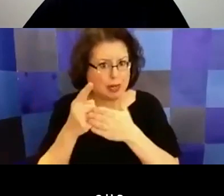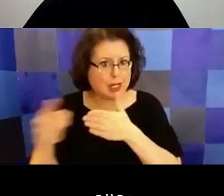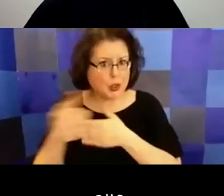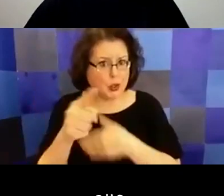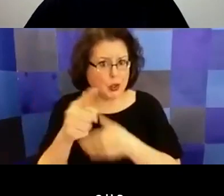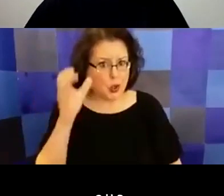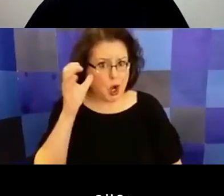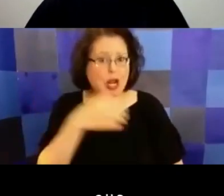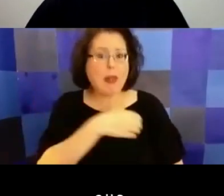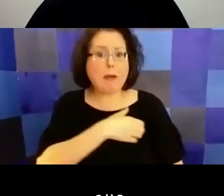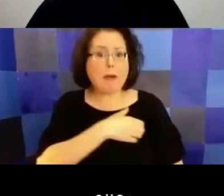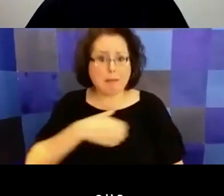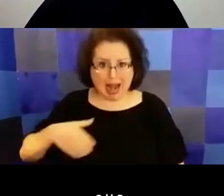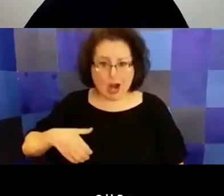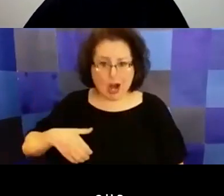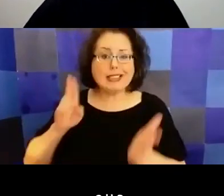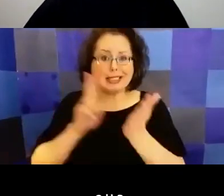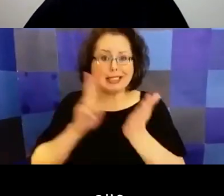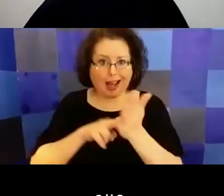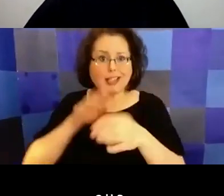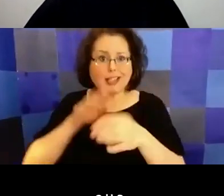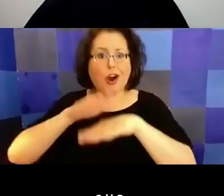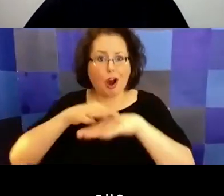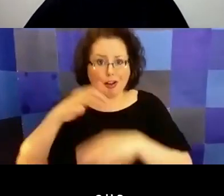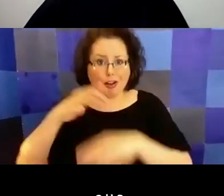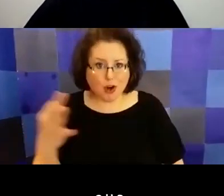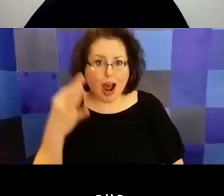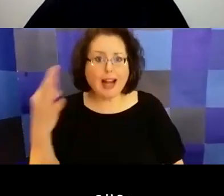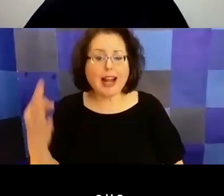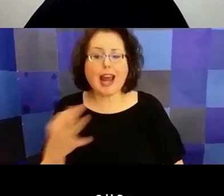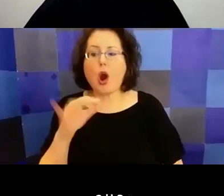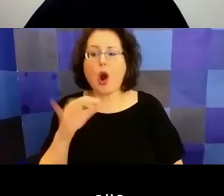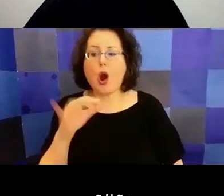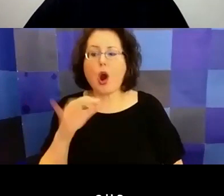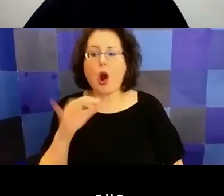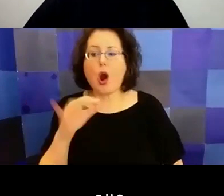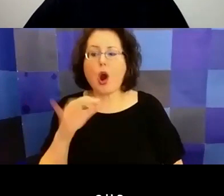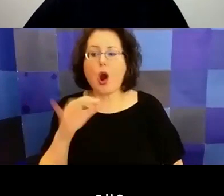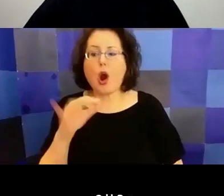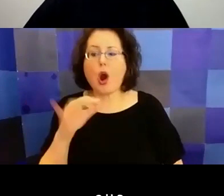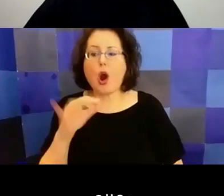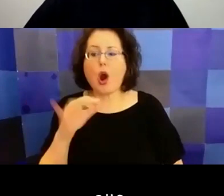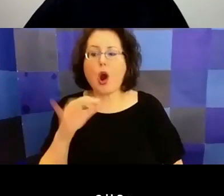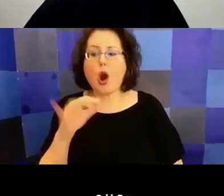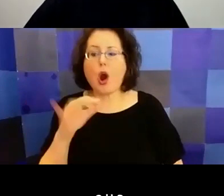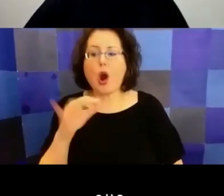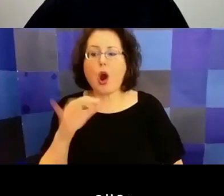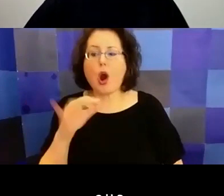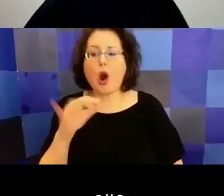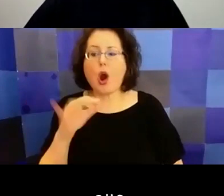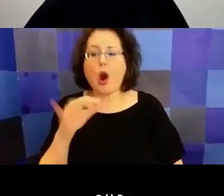mayor signed the legislation on Friday. I also had a series of meetings on Thursday with